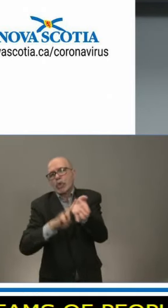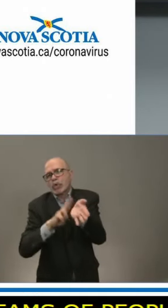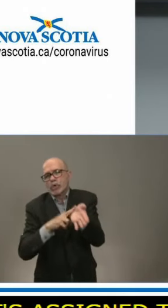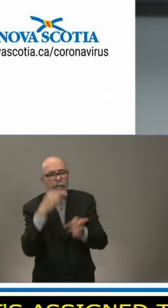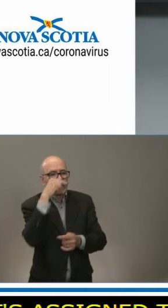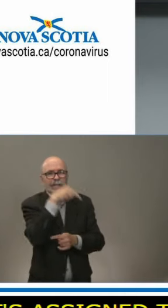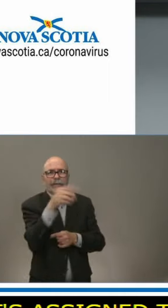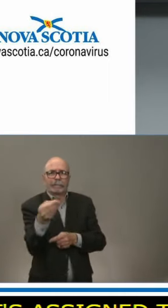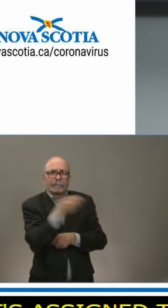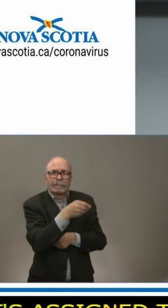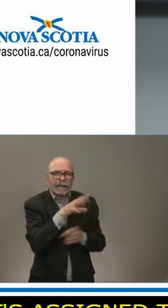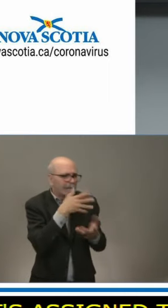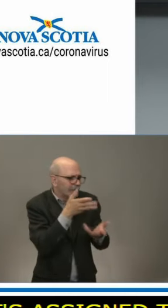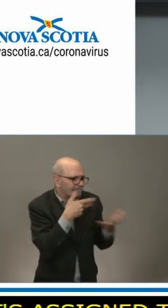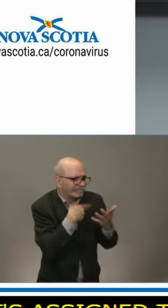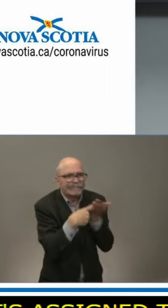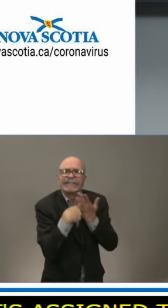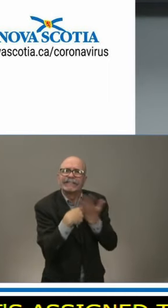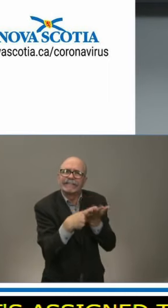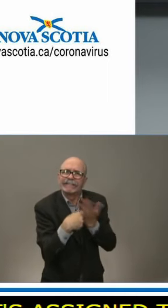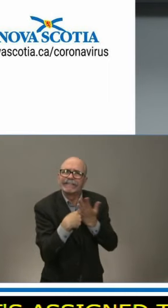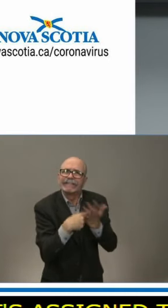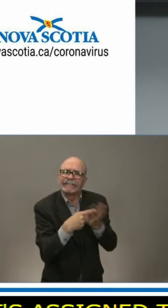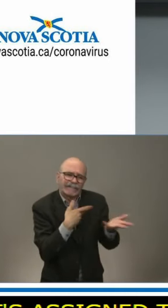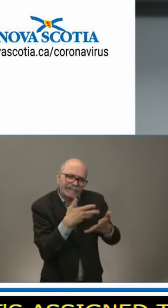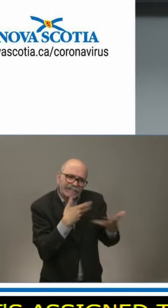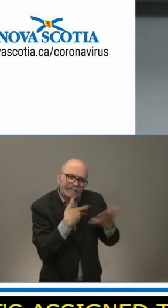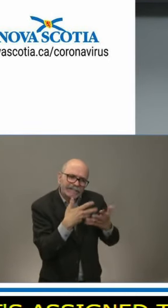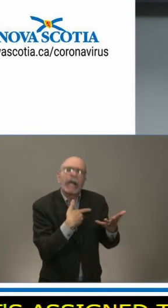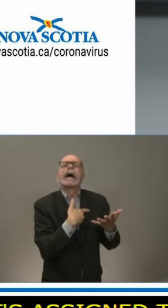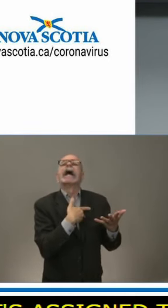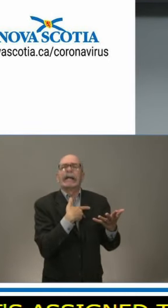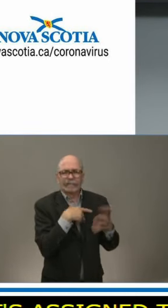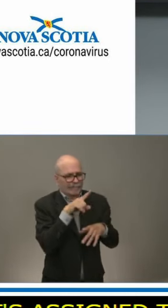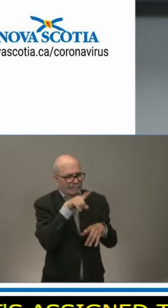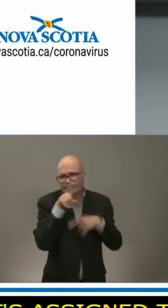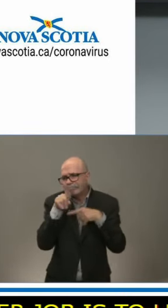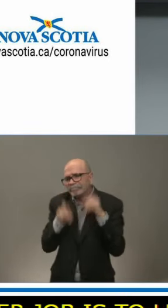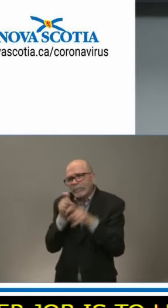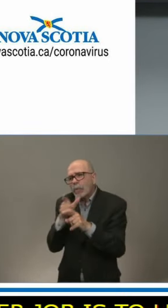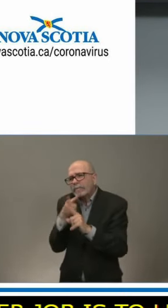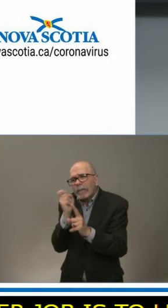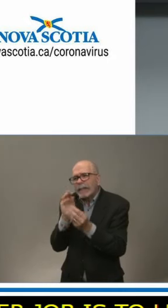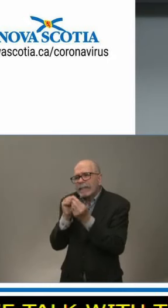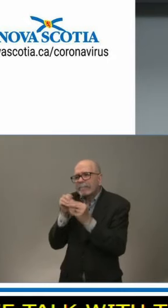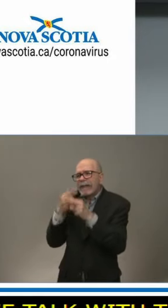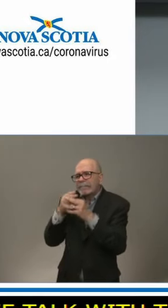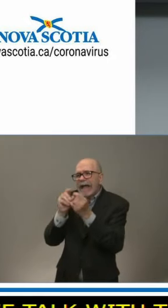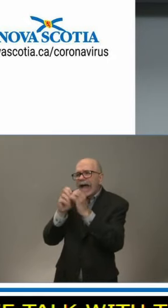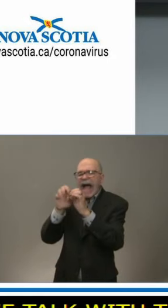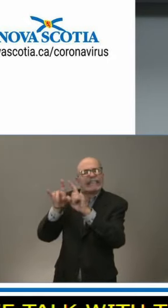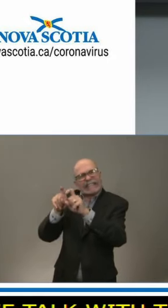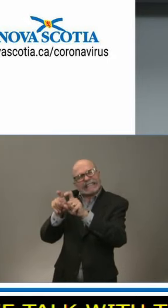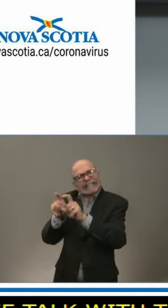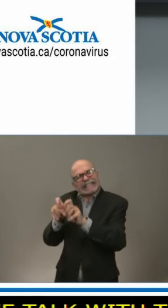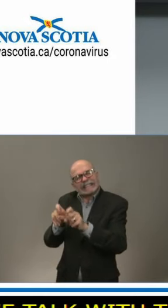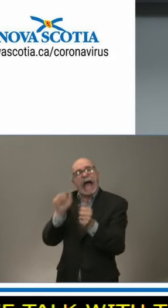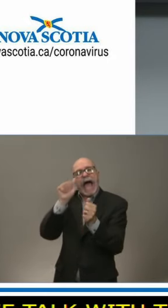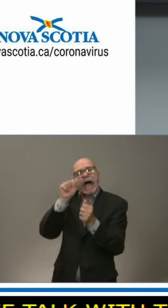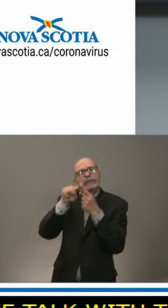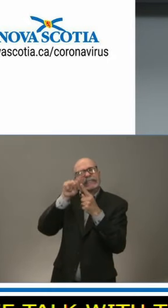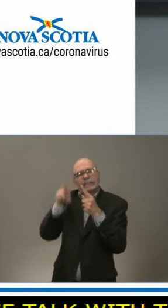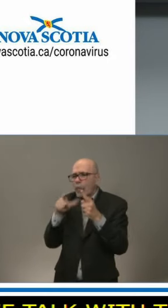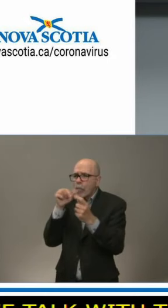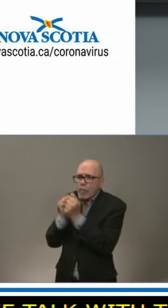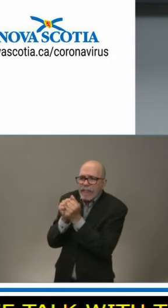the case where possible, or their family. We understand where that individual. First of all, we understand when